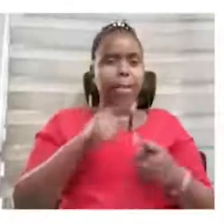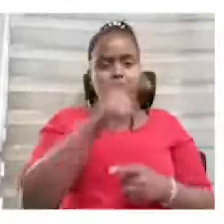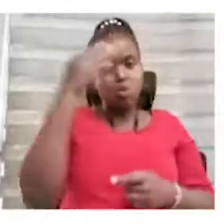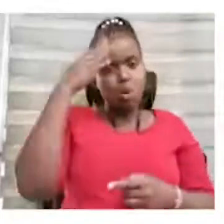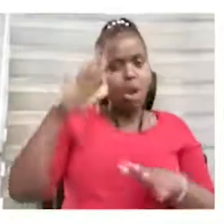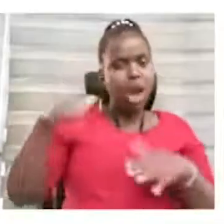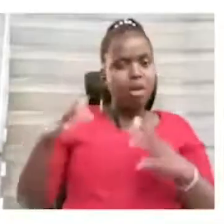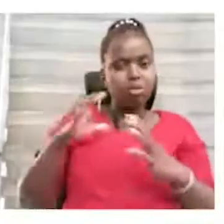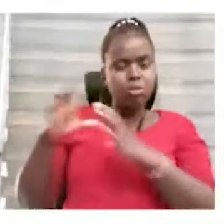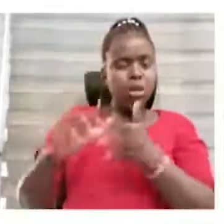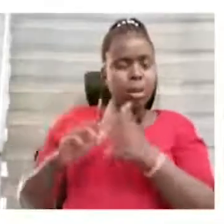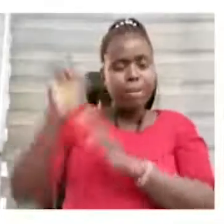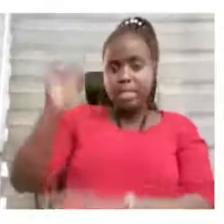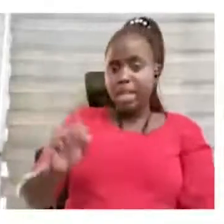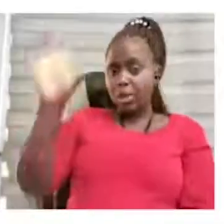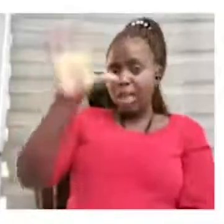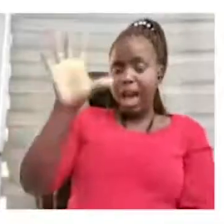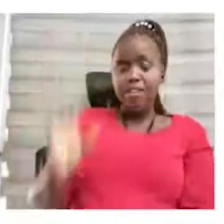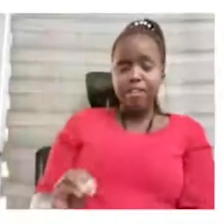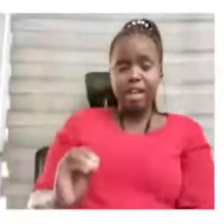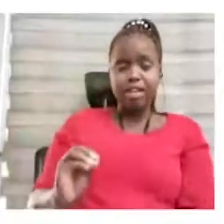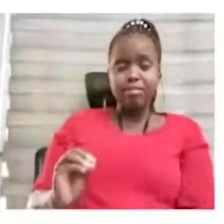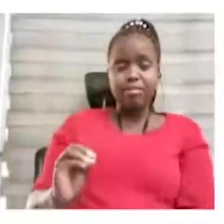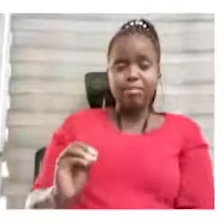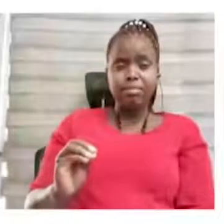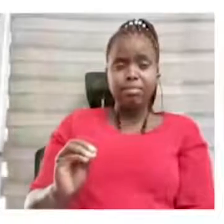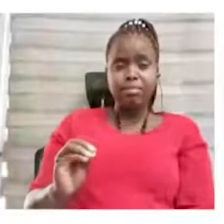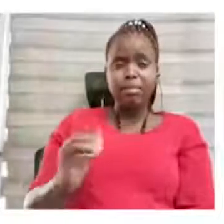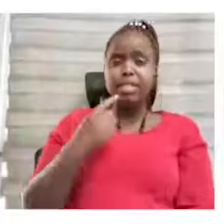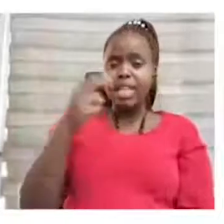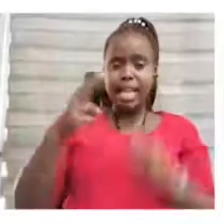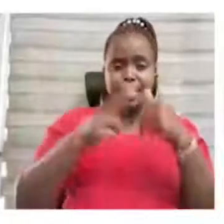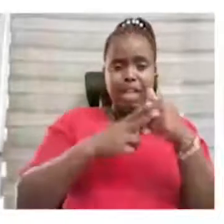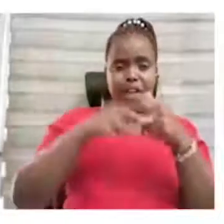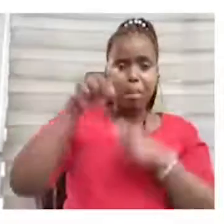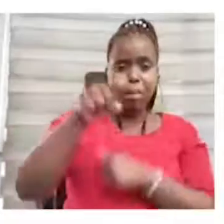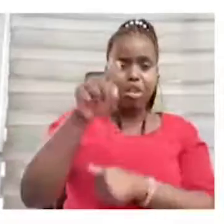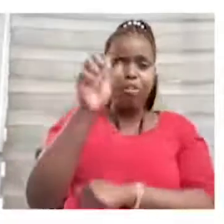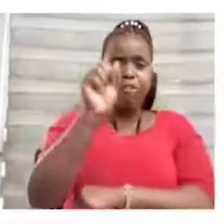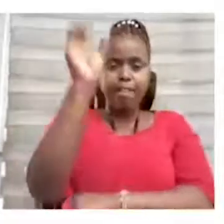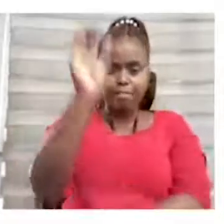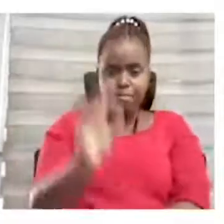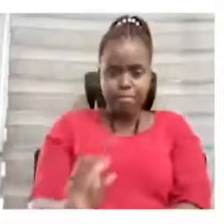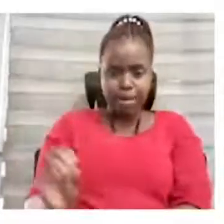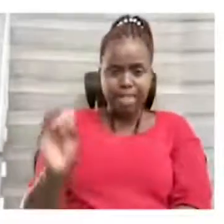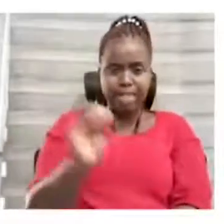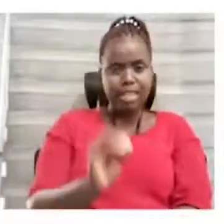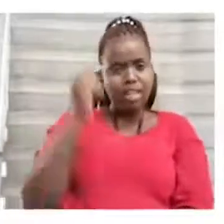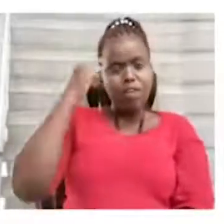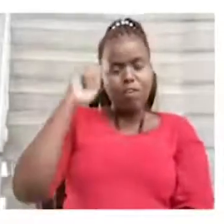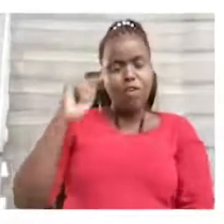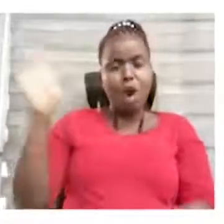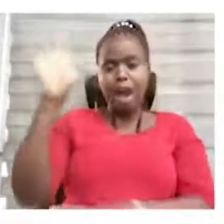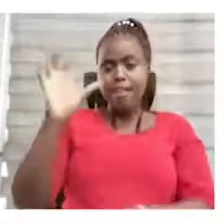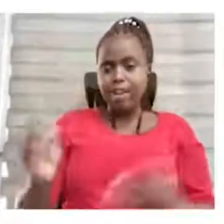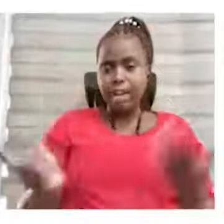African census statistics shows that 7.5% of the South African population is disabled,